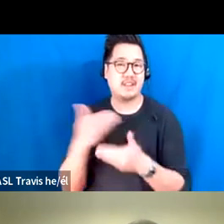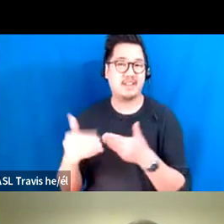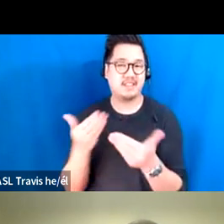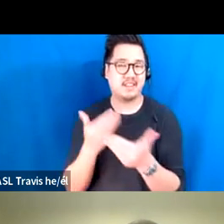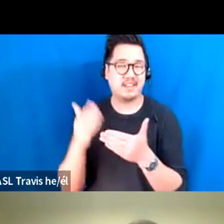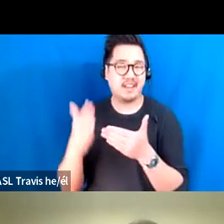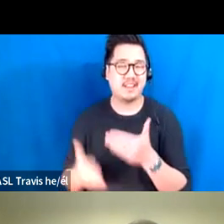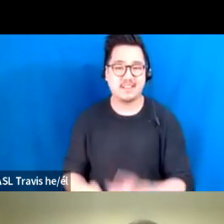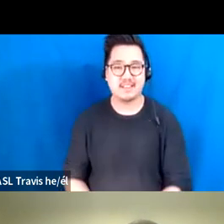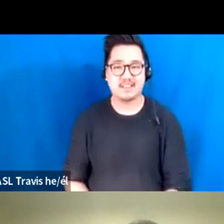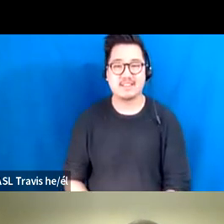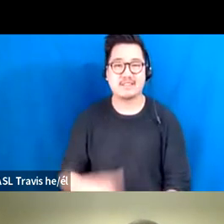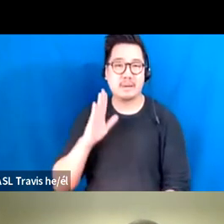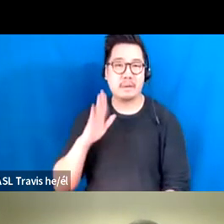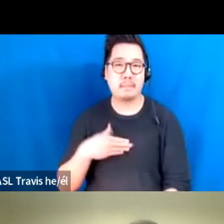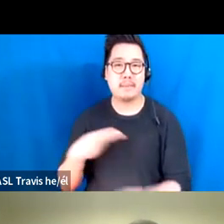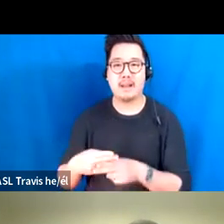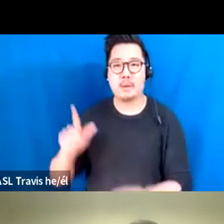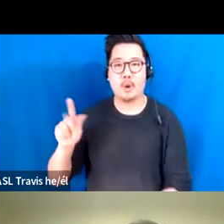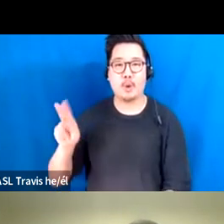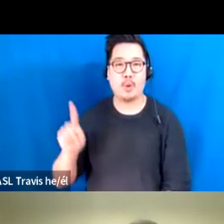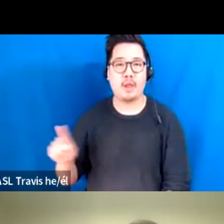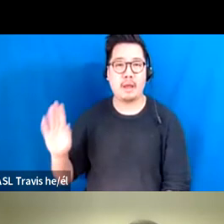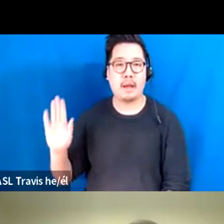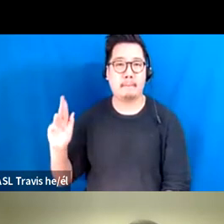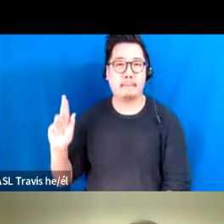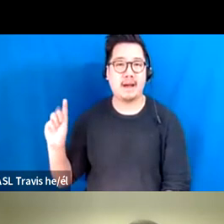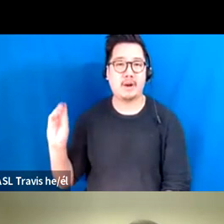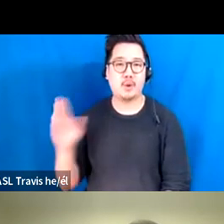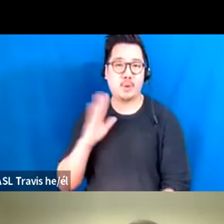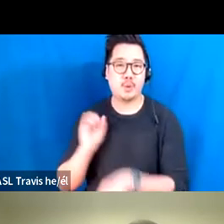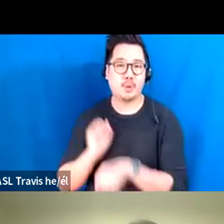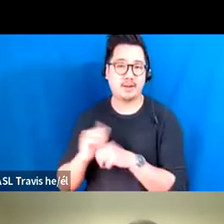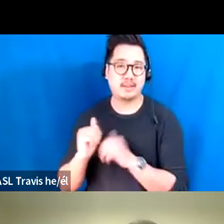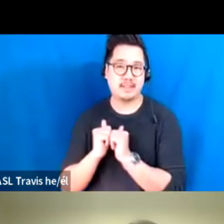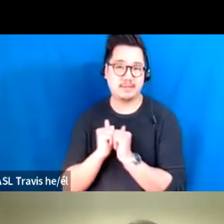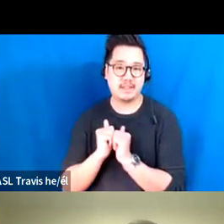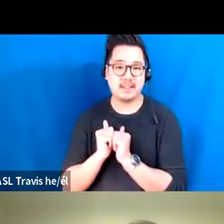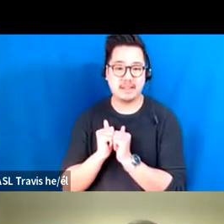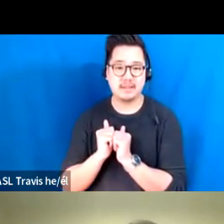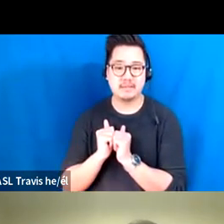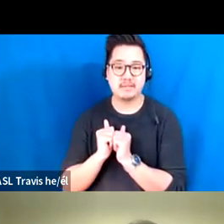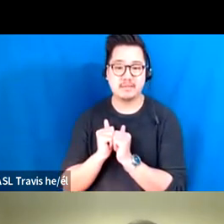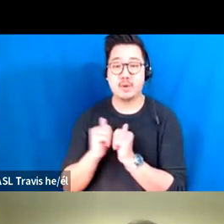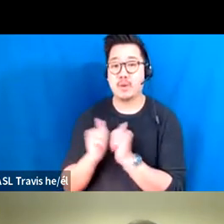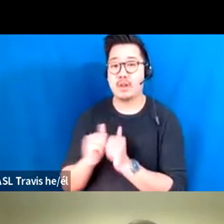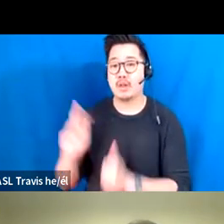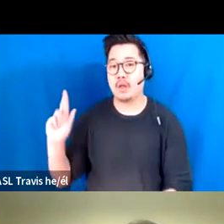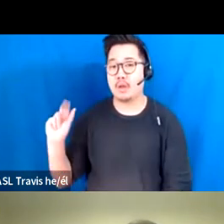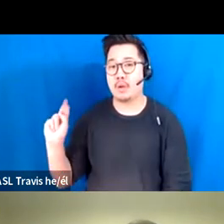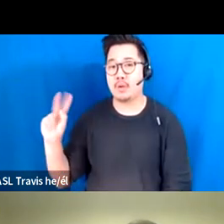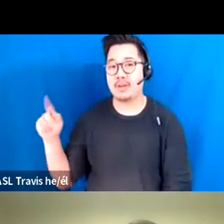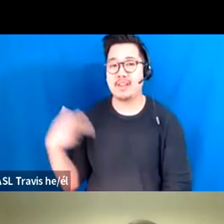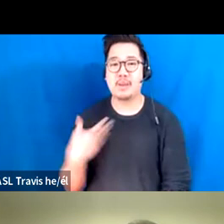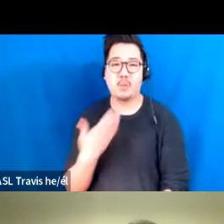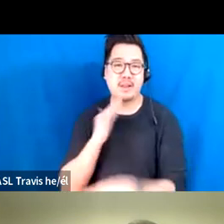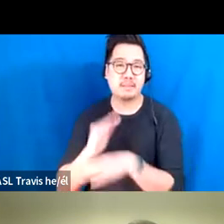good evening my name is luz barreto we will be working together with randolph and buenas